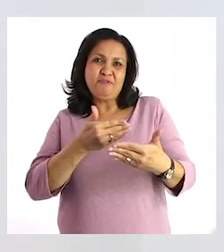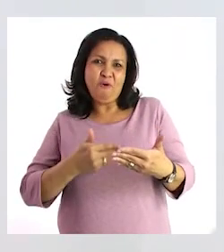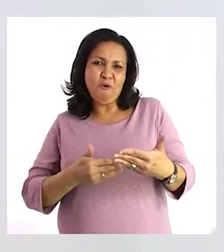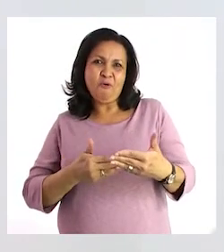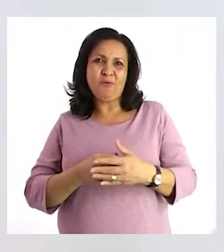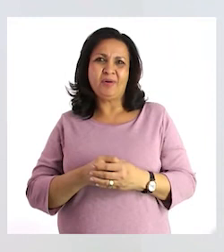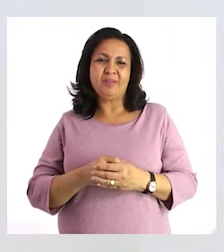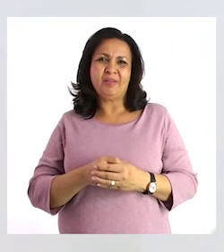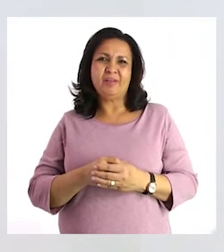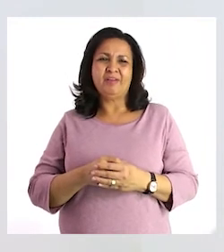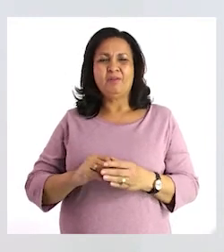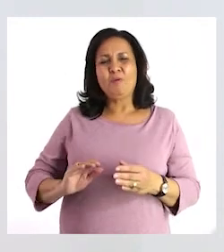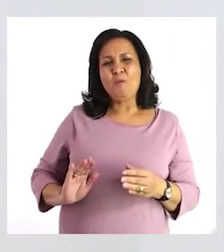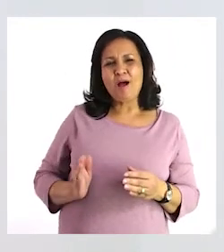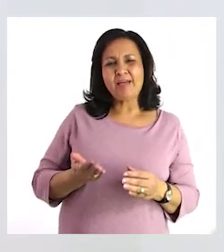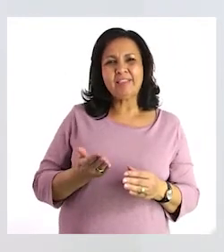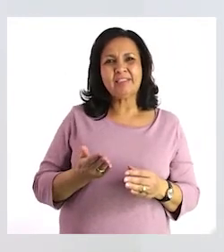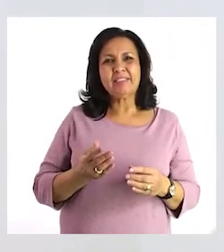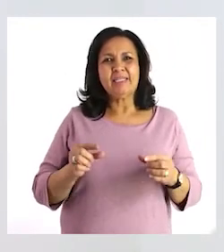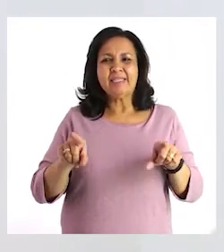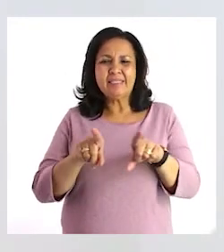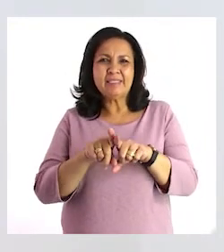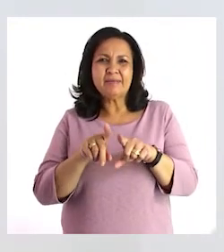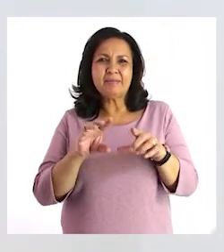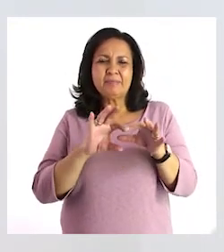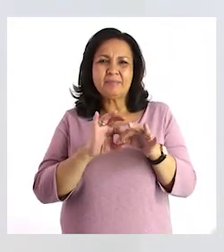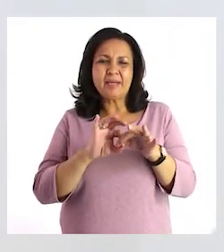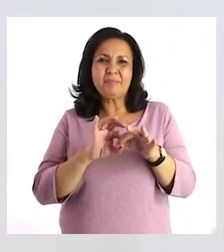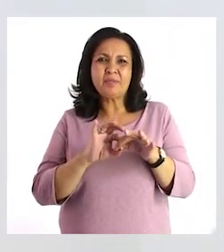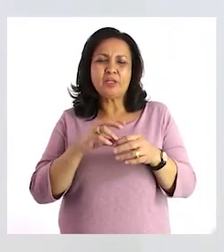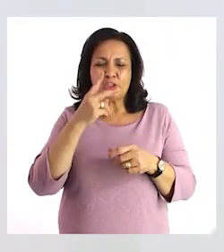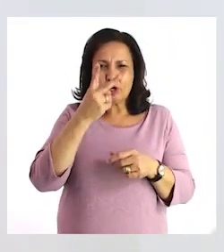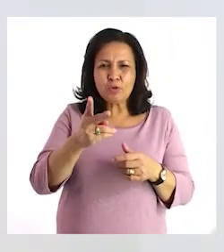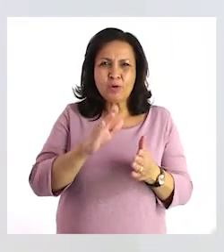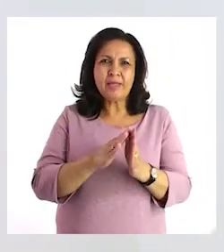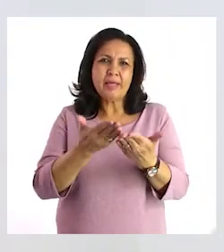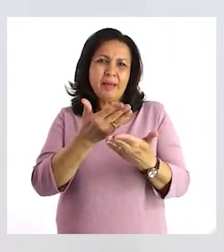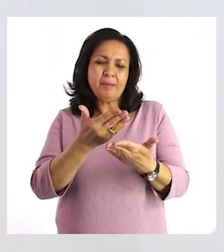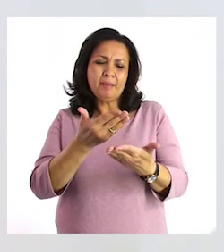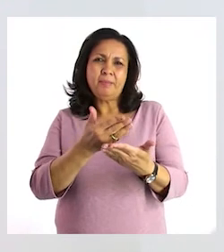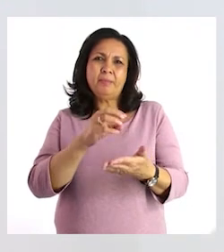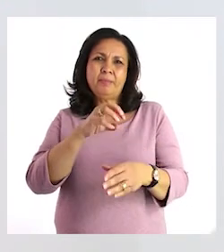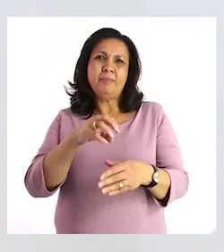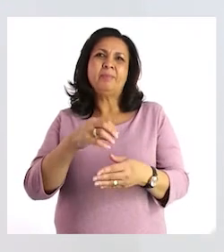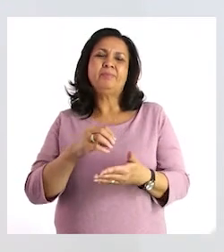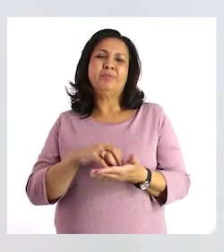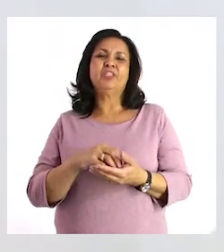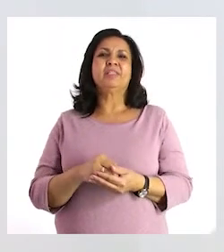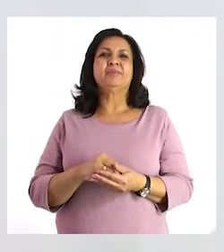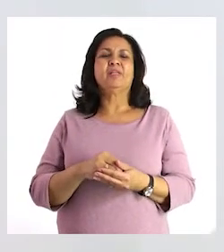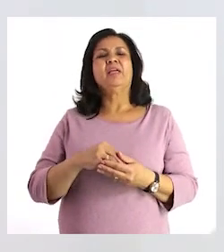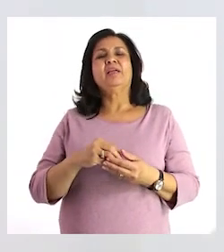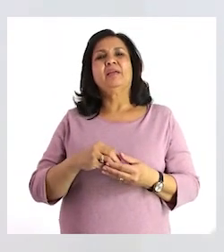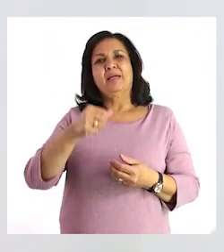said if you want to find the matching one, just look closely at the pictures. Remember to count. Remember,